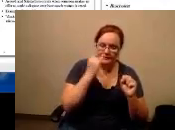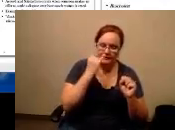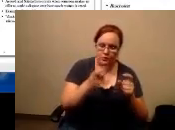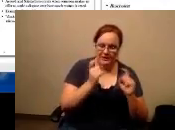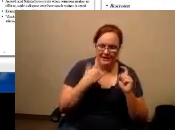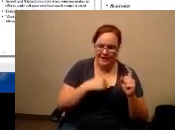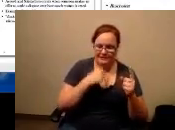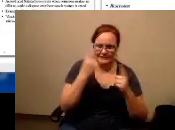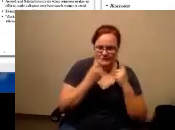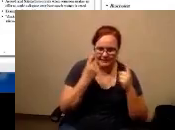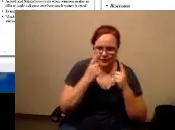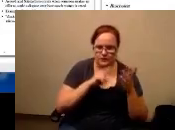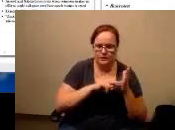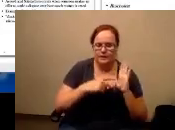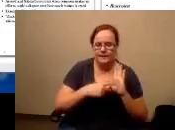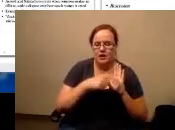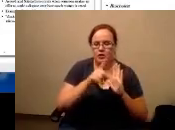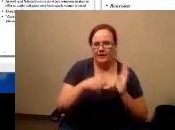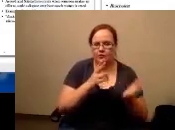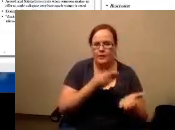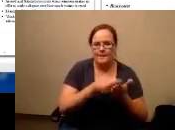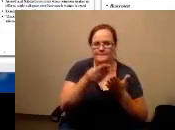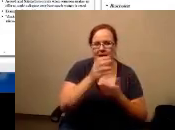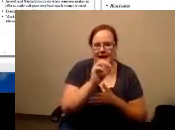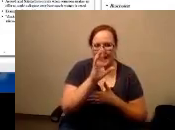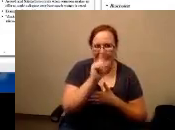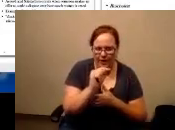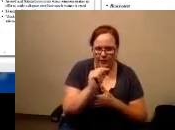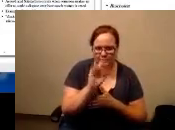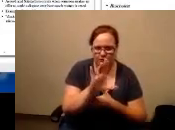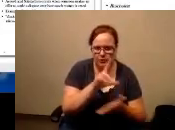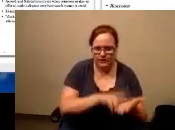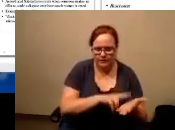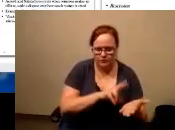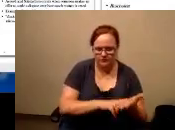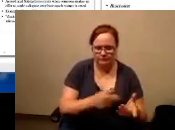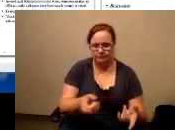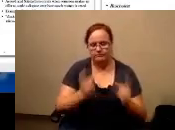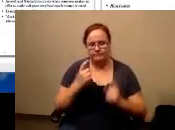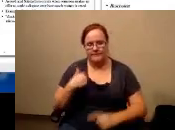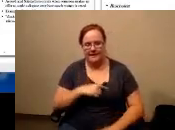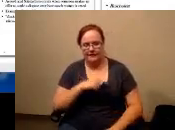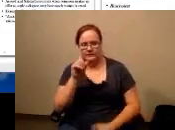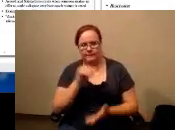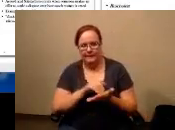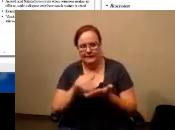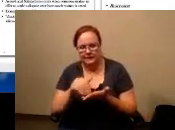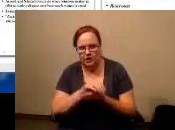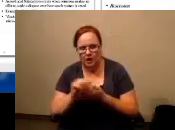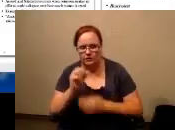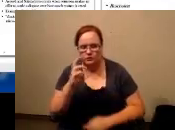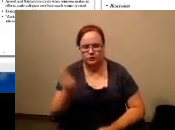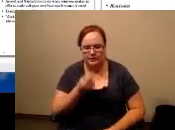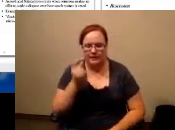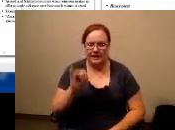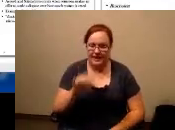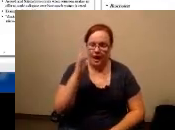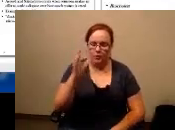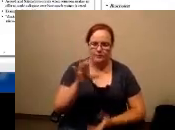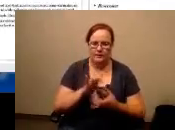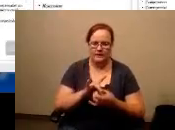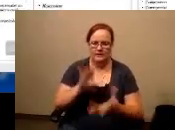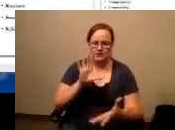In other words, if you buy out the contract, give us $1 million, something like that. That would be discharged by